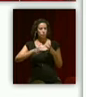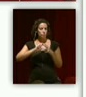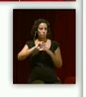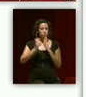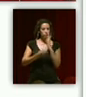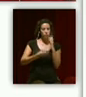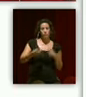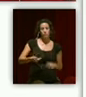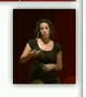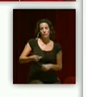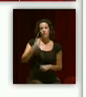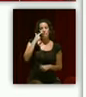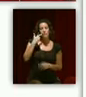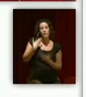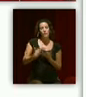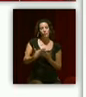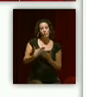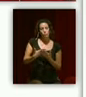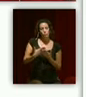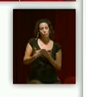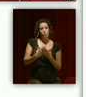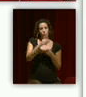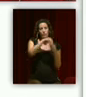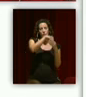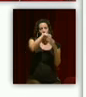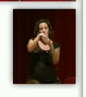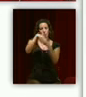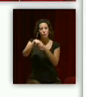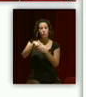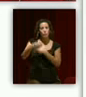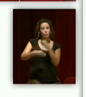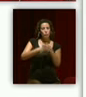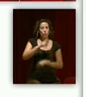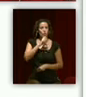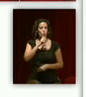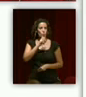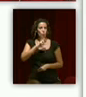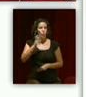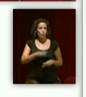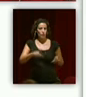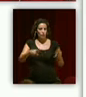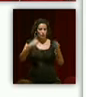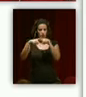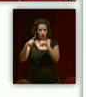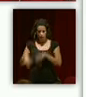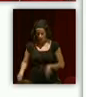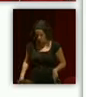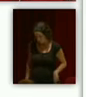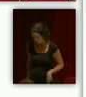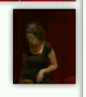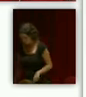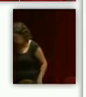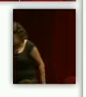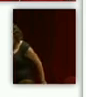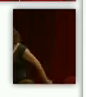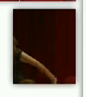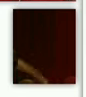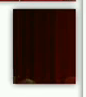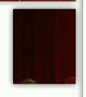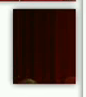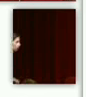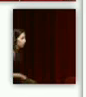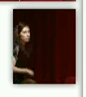and Macintosh, because some others do not use Windows. And it is interesting to see the behavior of these tools